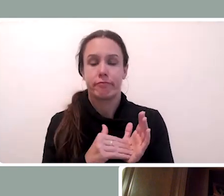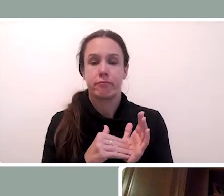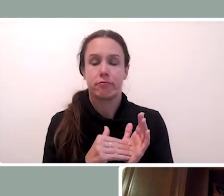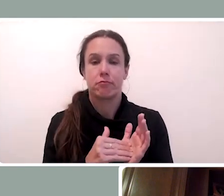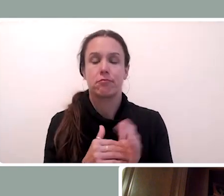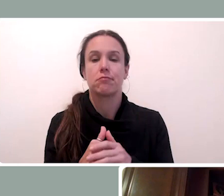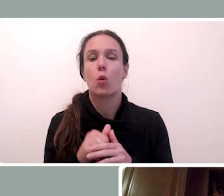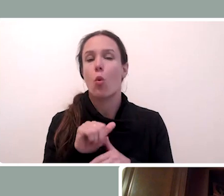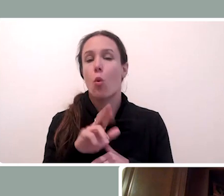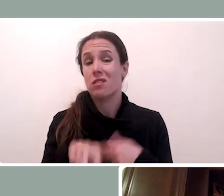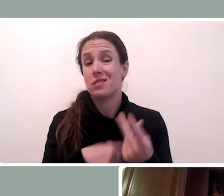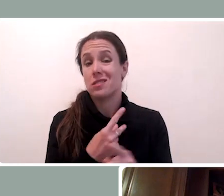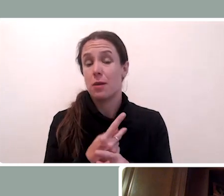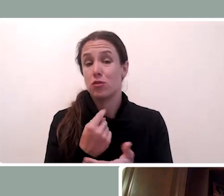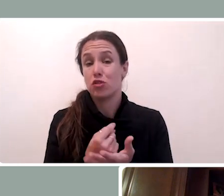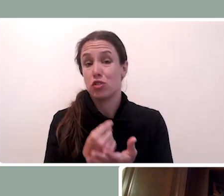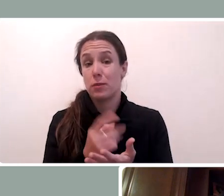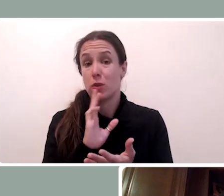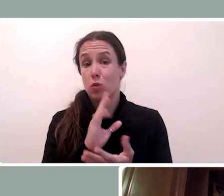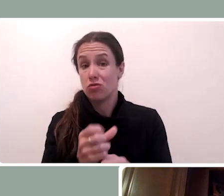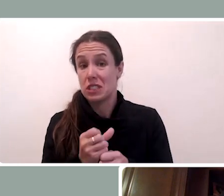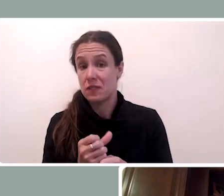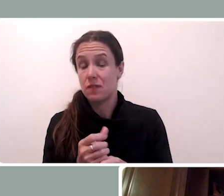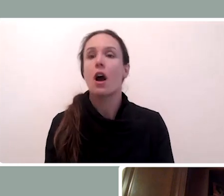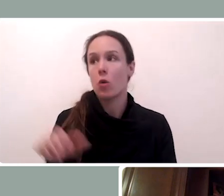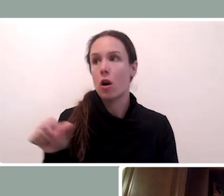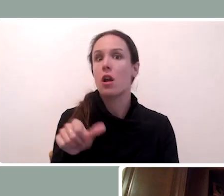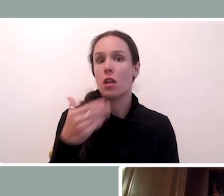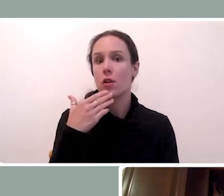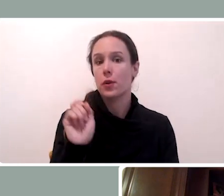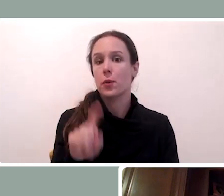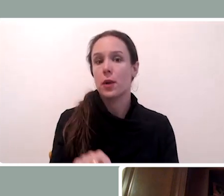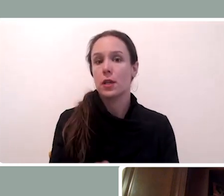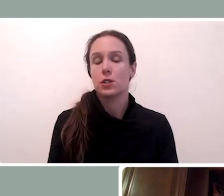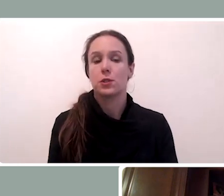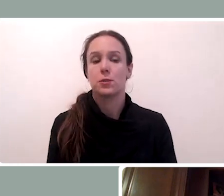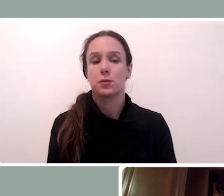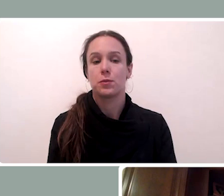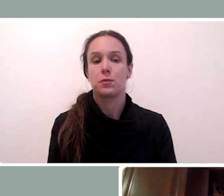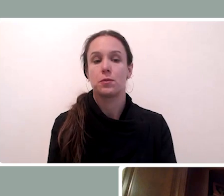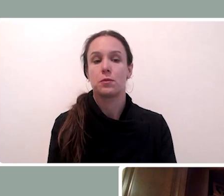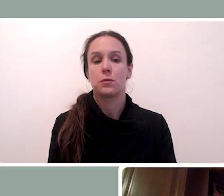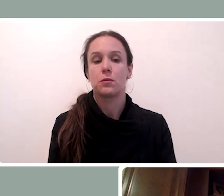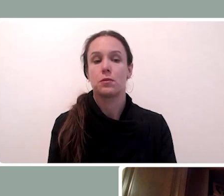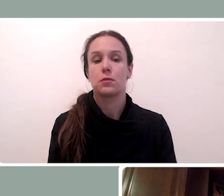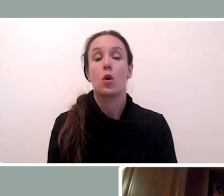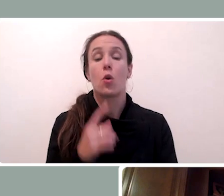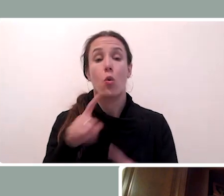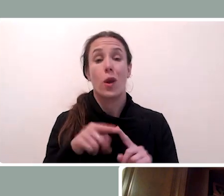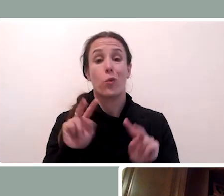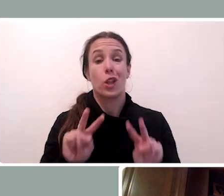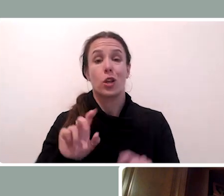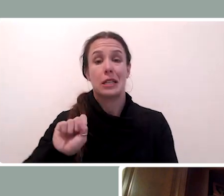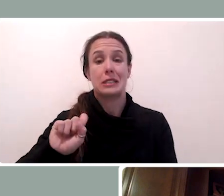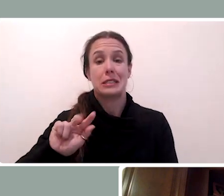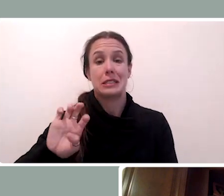type of treatment you would get? Right. So another very good question. When we look at the staining, estrogen receptor staining, it can